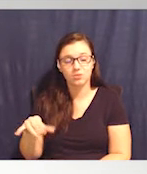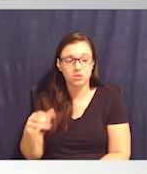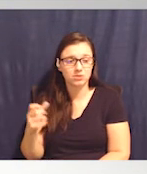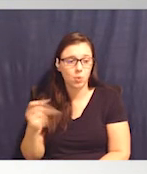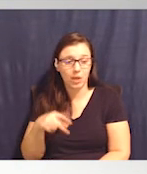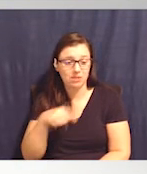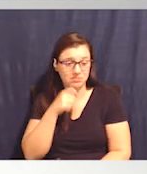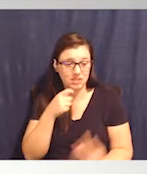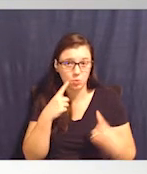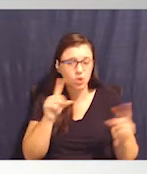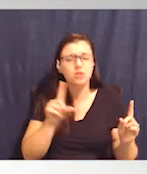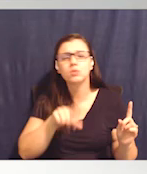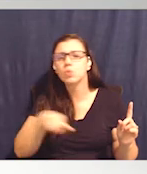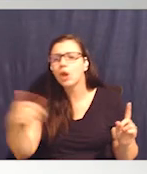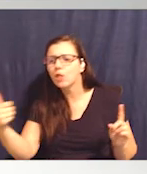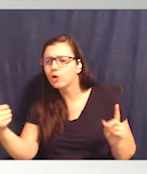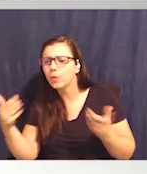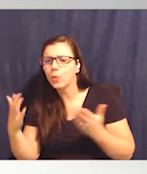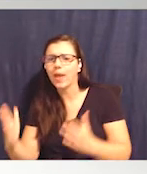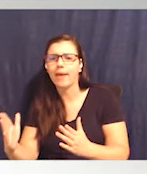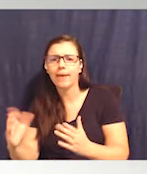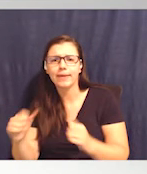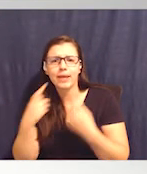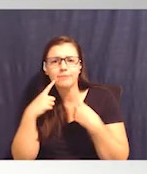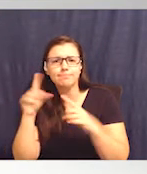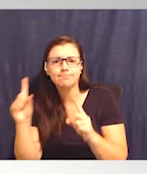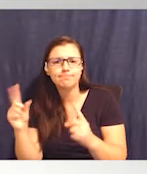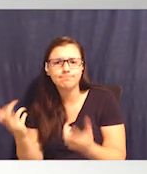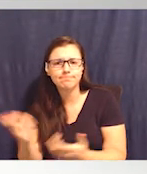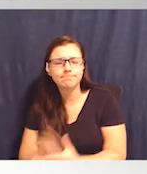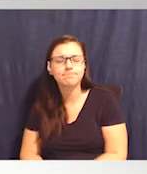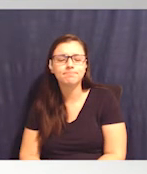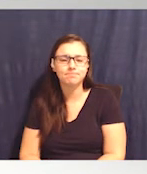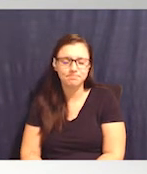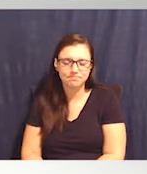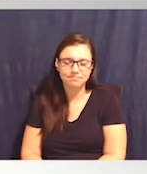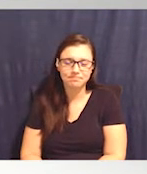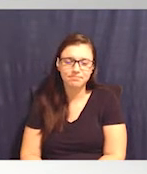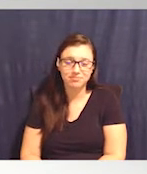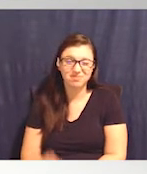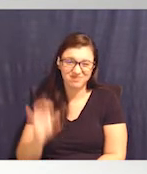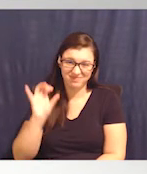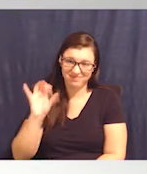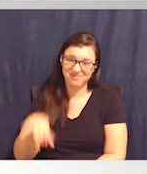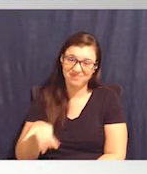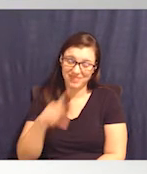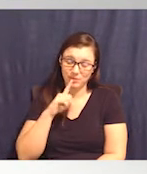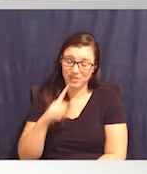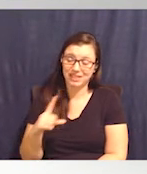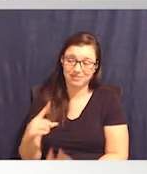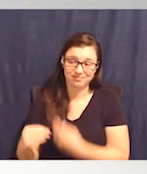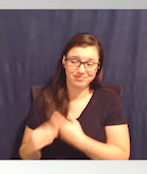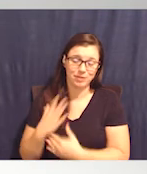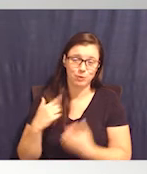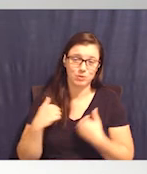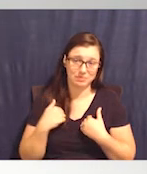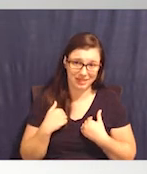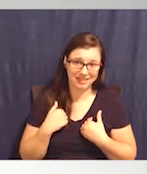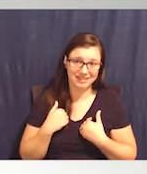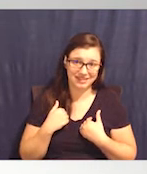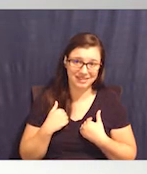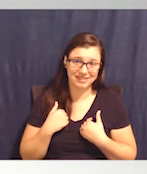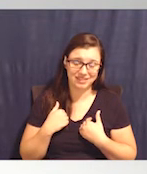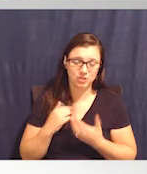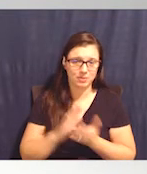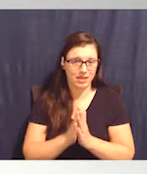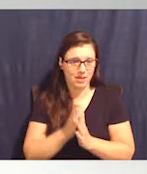this? Okay? That went a long way with me in helping me become what I am. I will tell you that